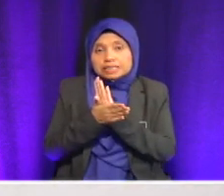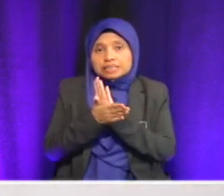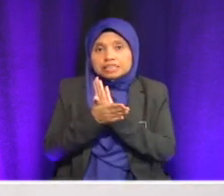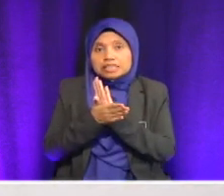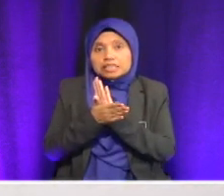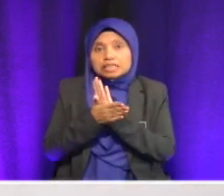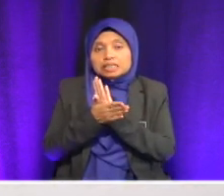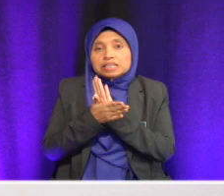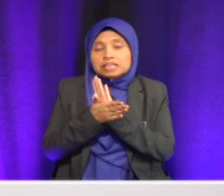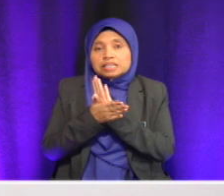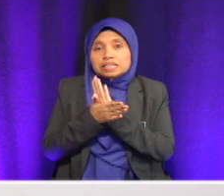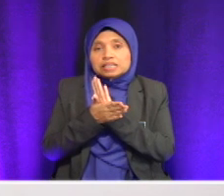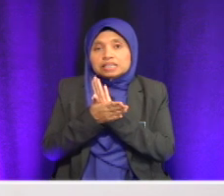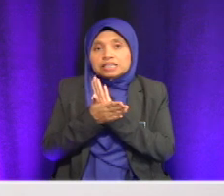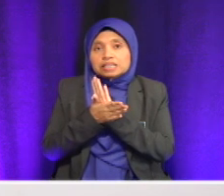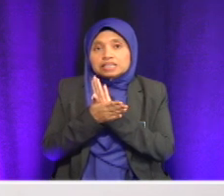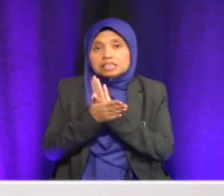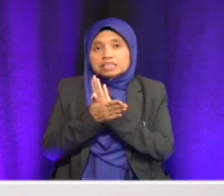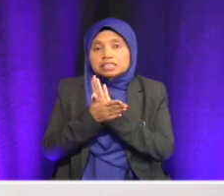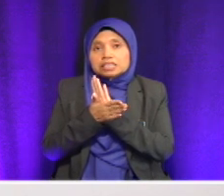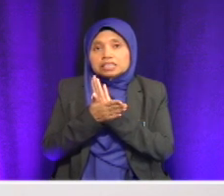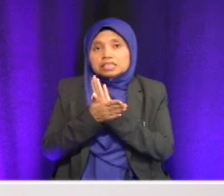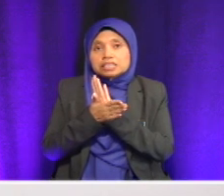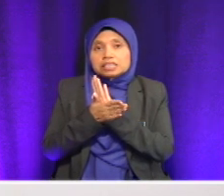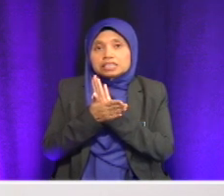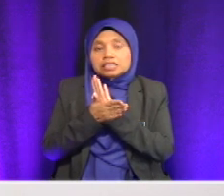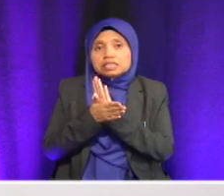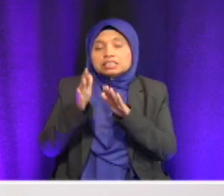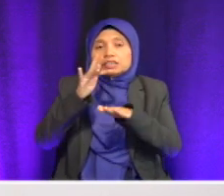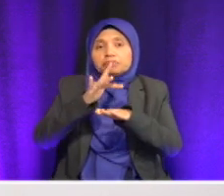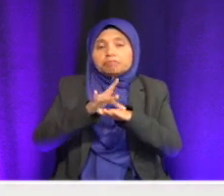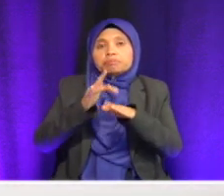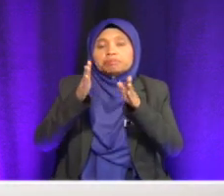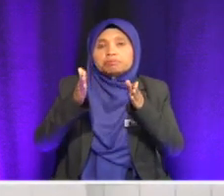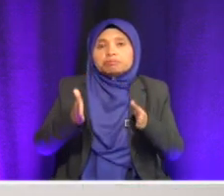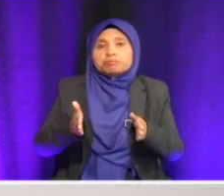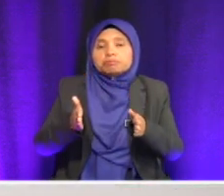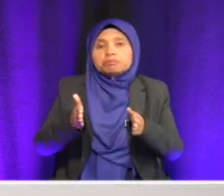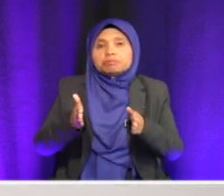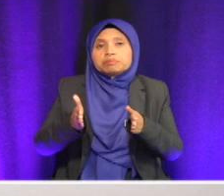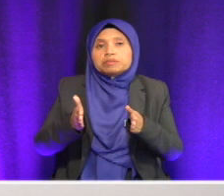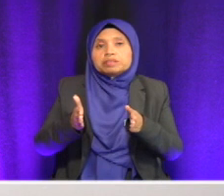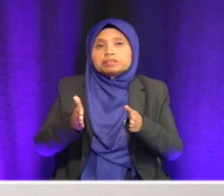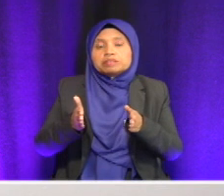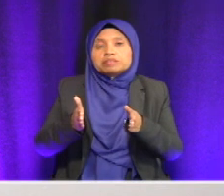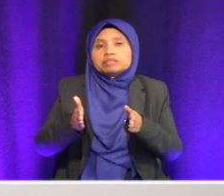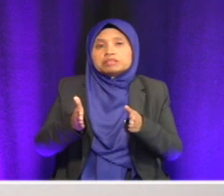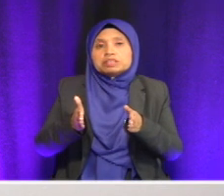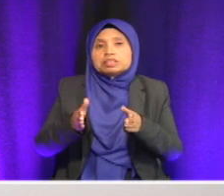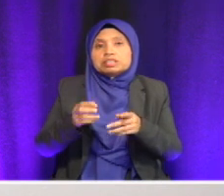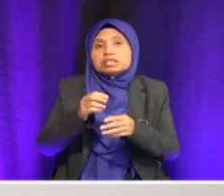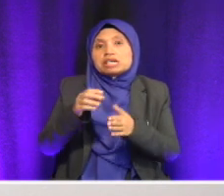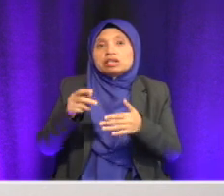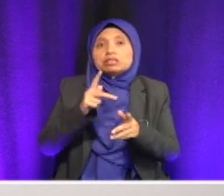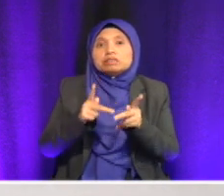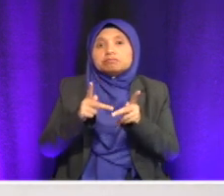the road at traffic lights so that cars with a driver in it, Yep. obviously humans, Yep. will run over them and crack them open. So it will be easy for